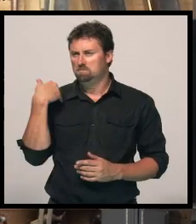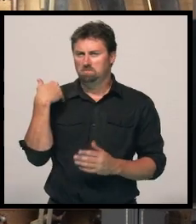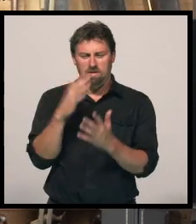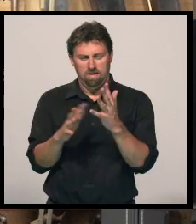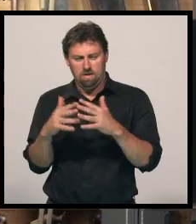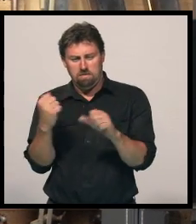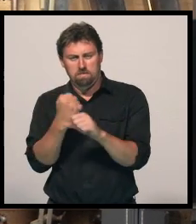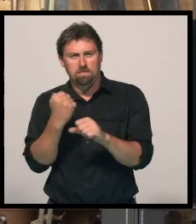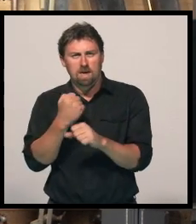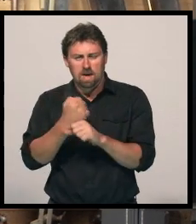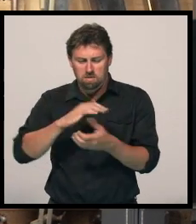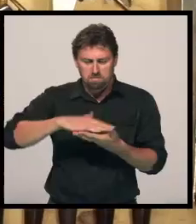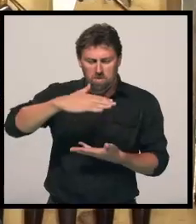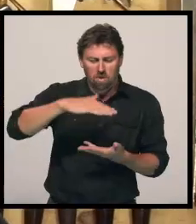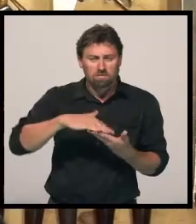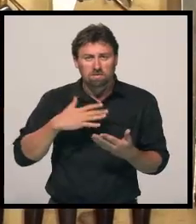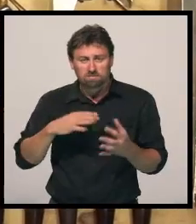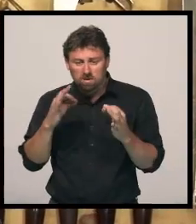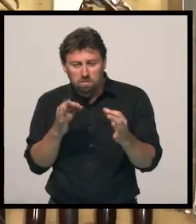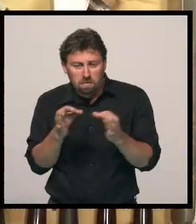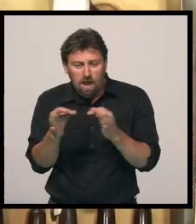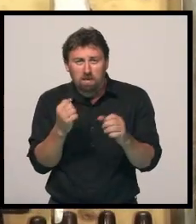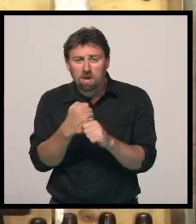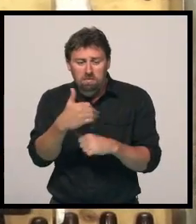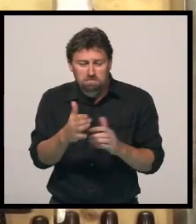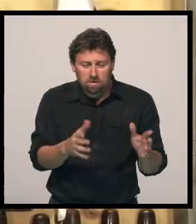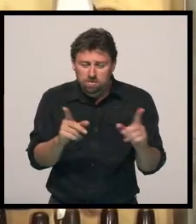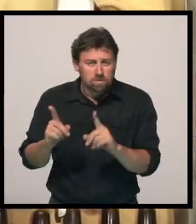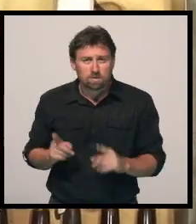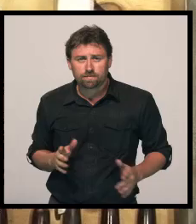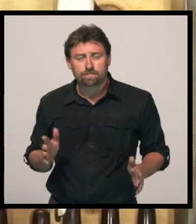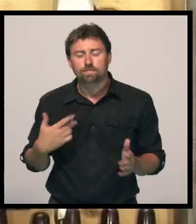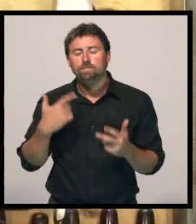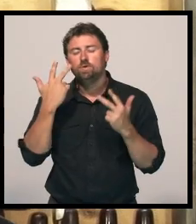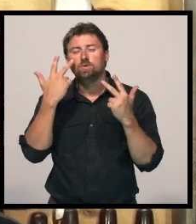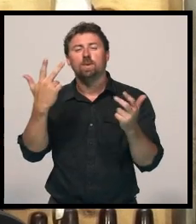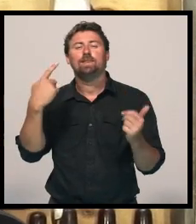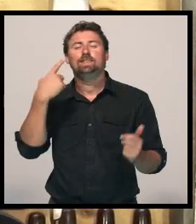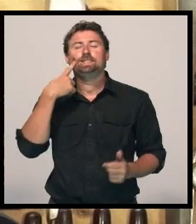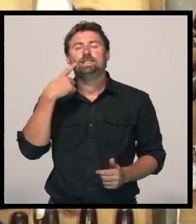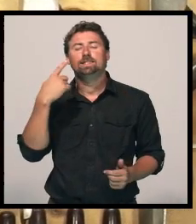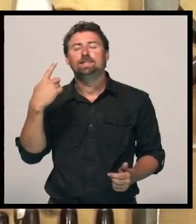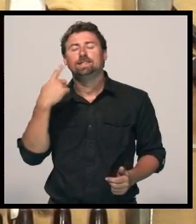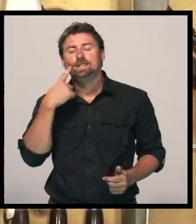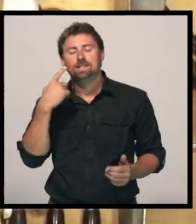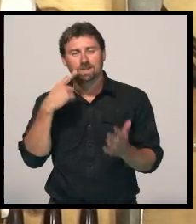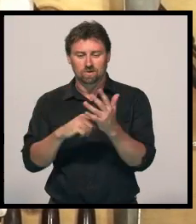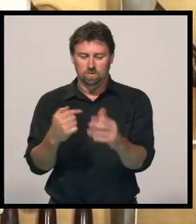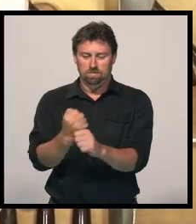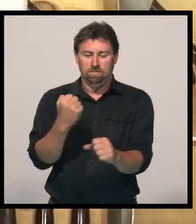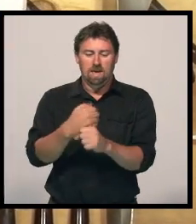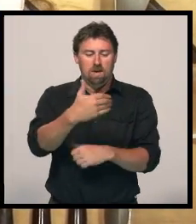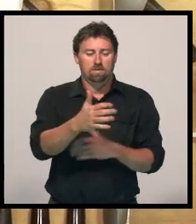together? What special clamps do you need? I'm going to show you the easiest way I've ever seen of putting a box together, and it's